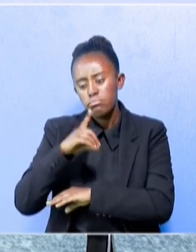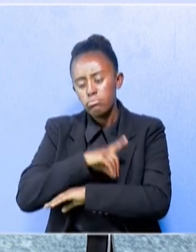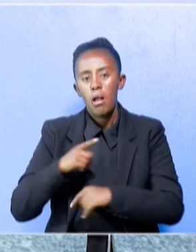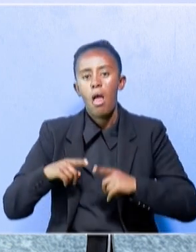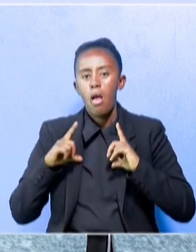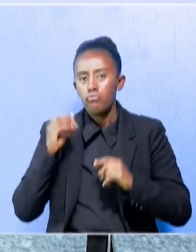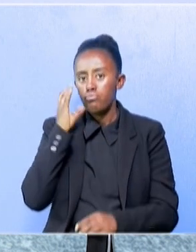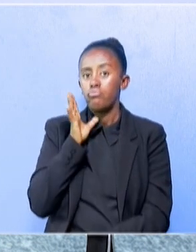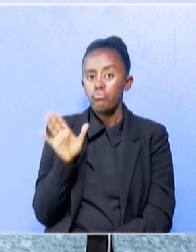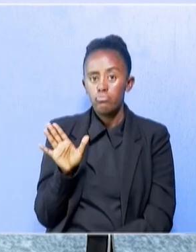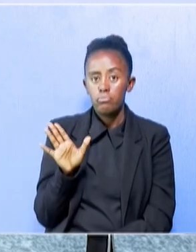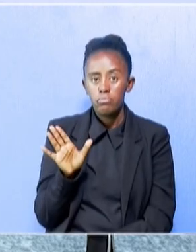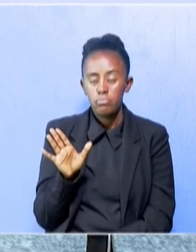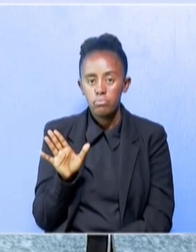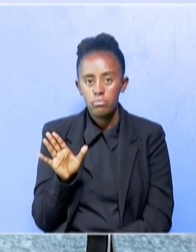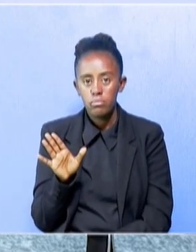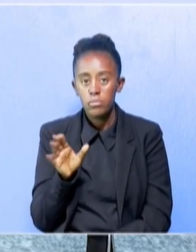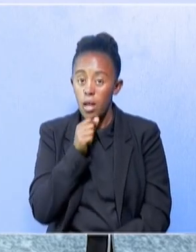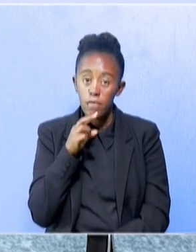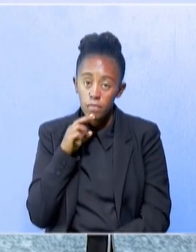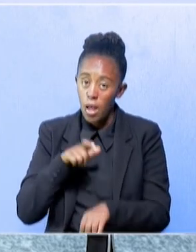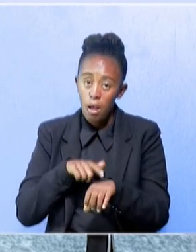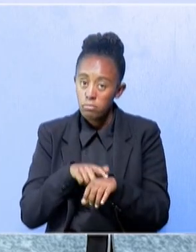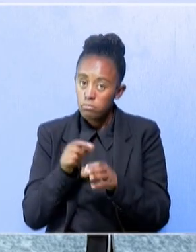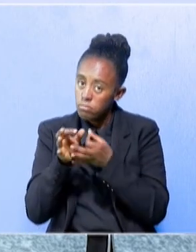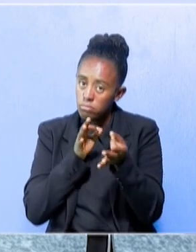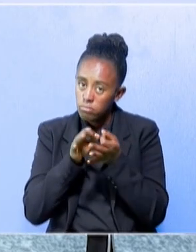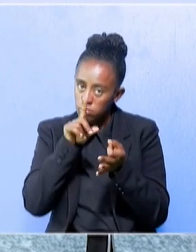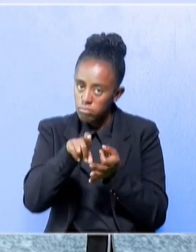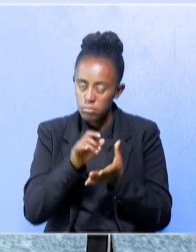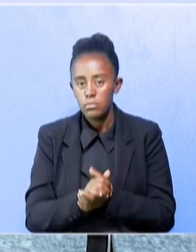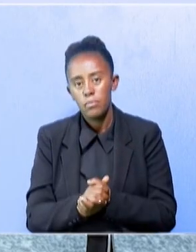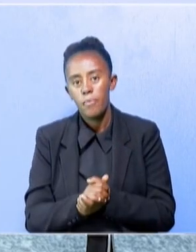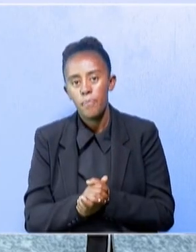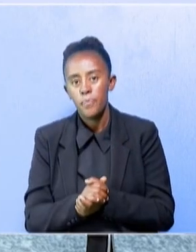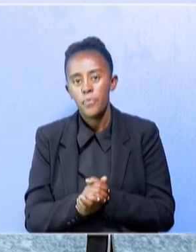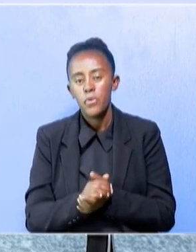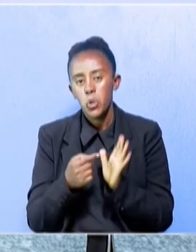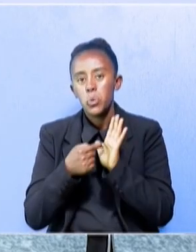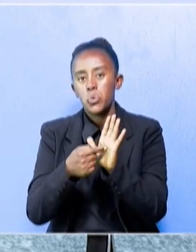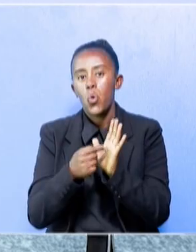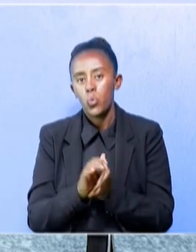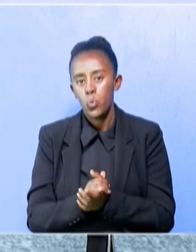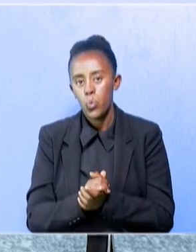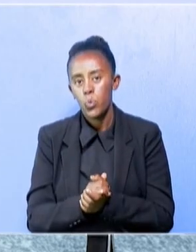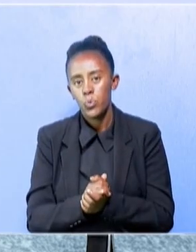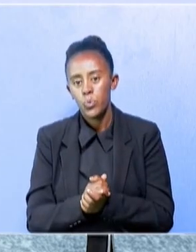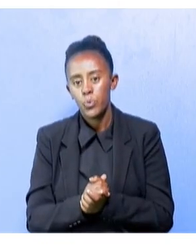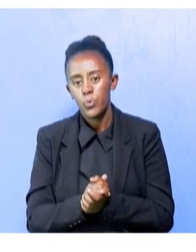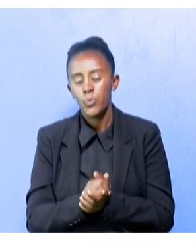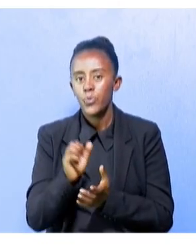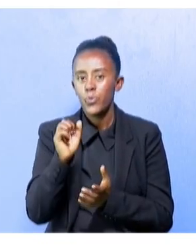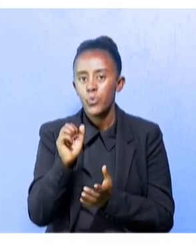that to tell the adverbs of time. I'm going to show you there now, all right?